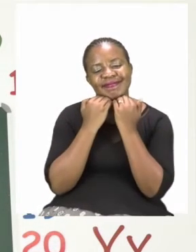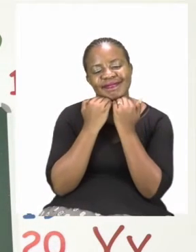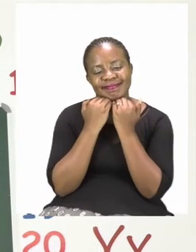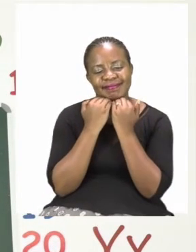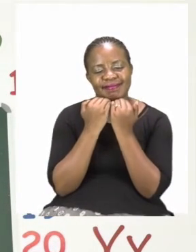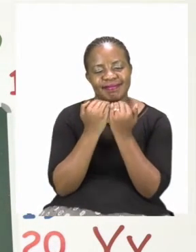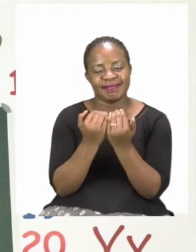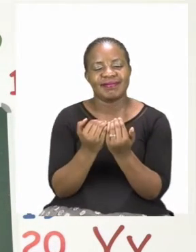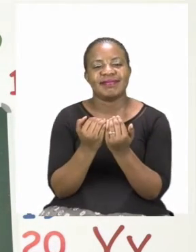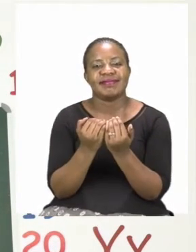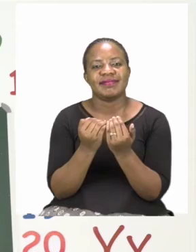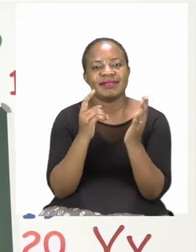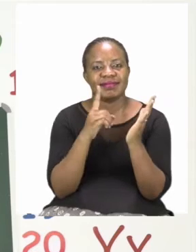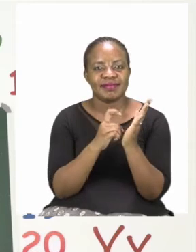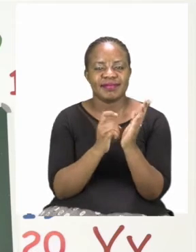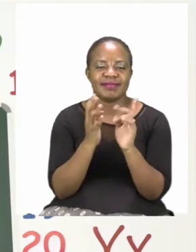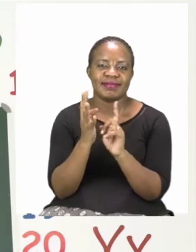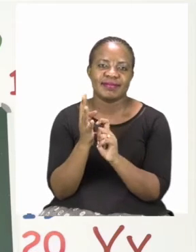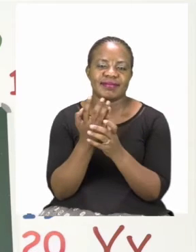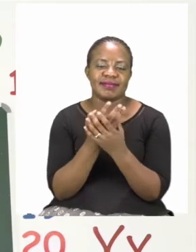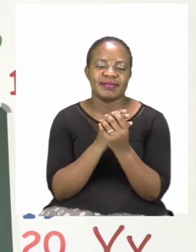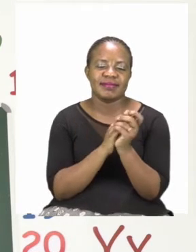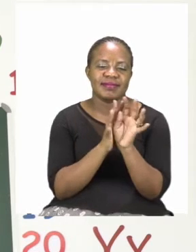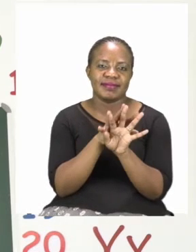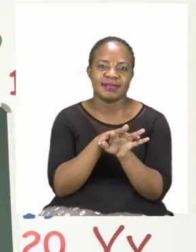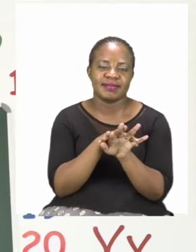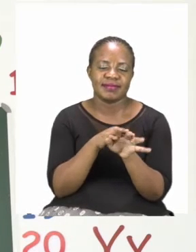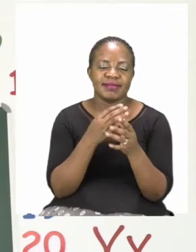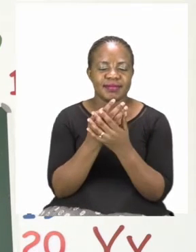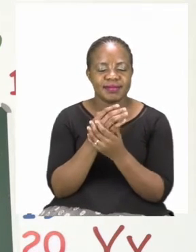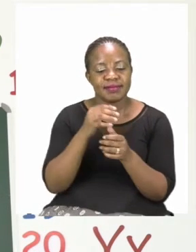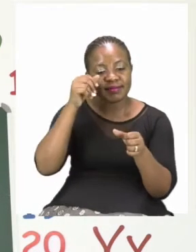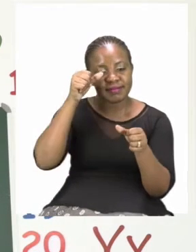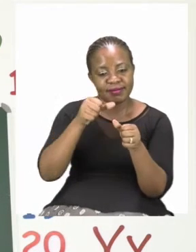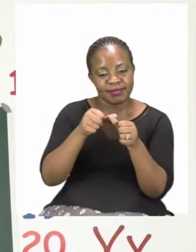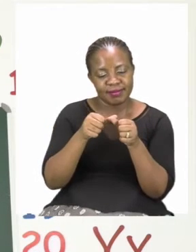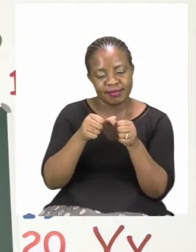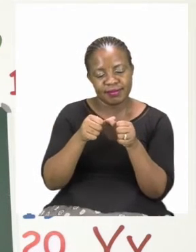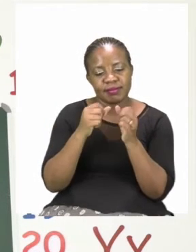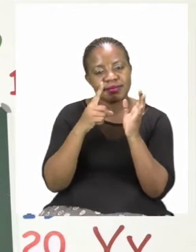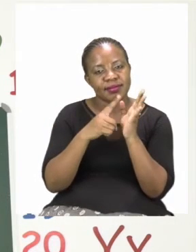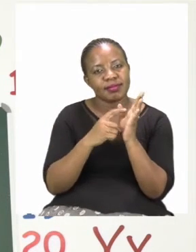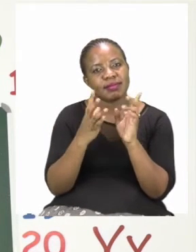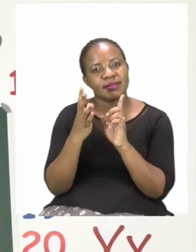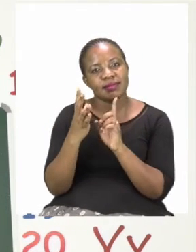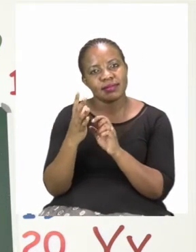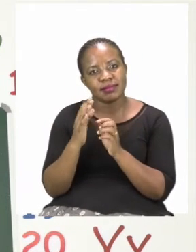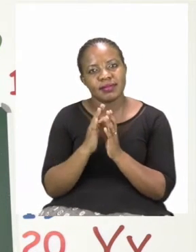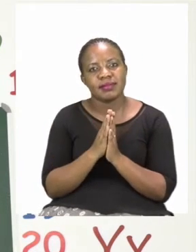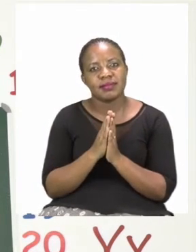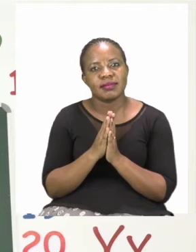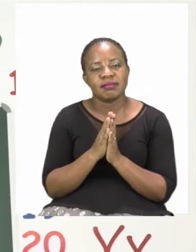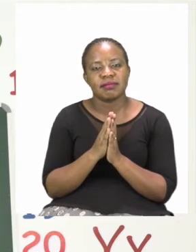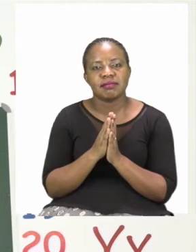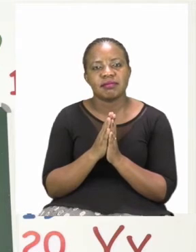us to sanitize. Remember, when we sanitize, we are